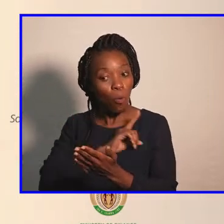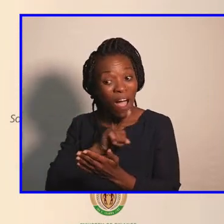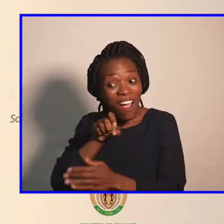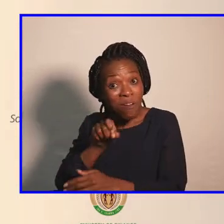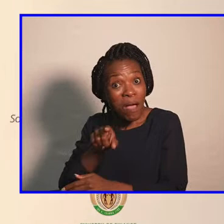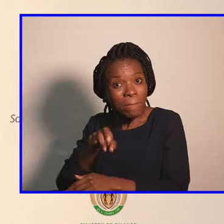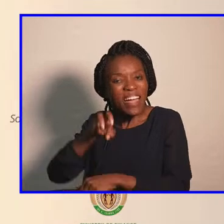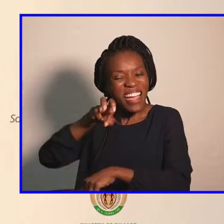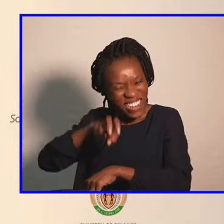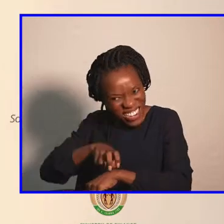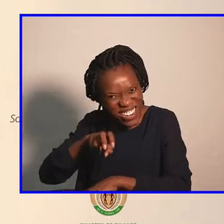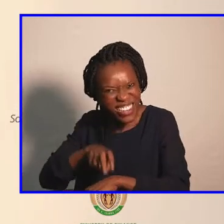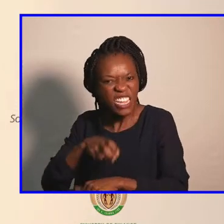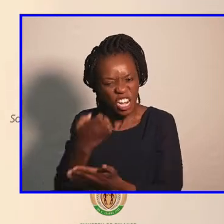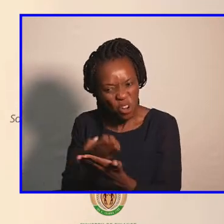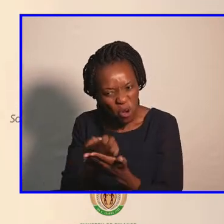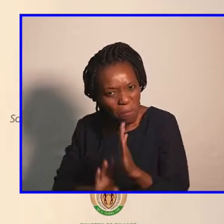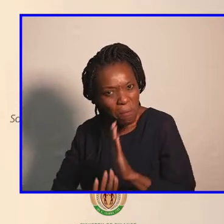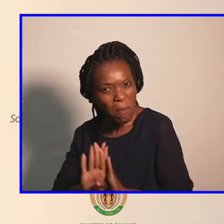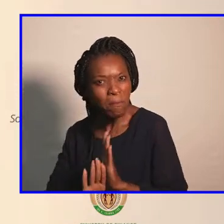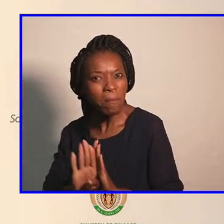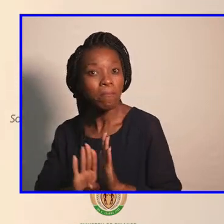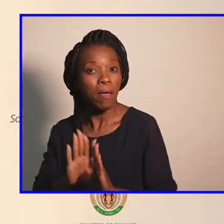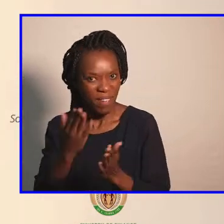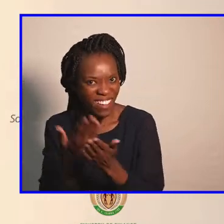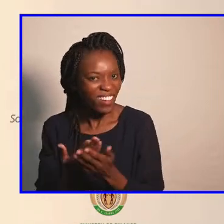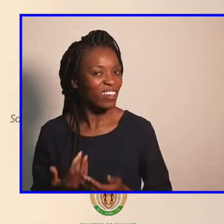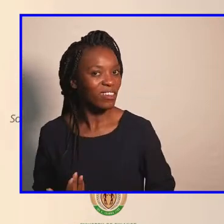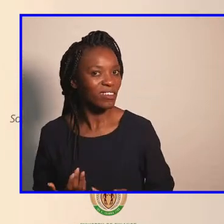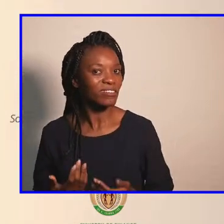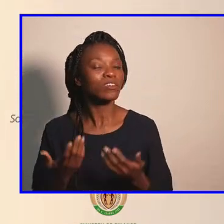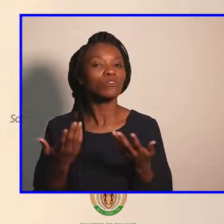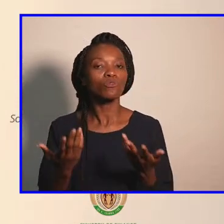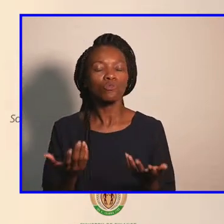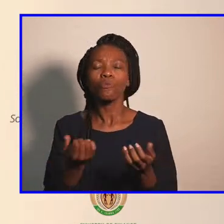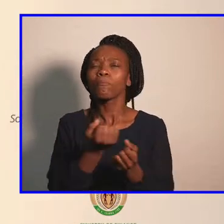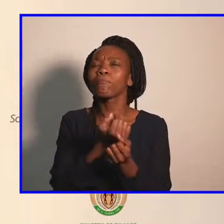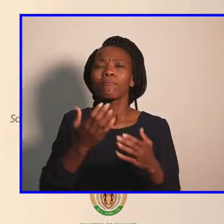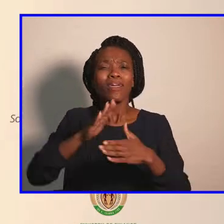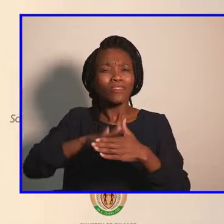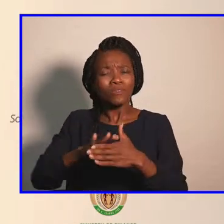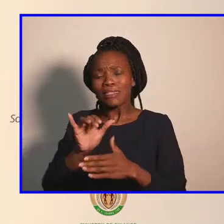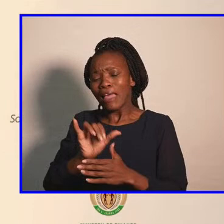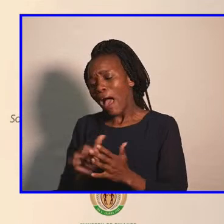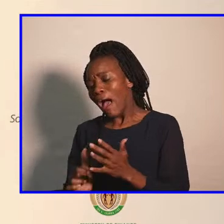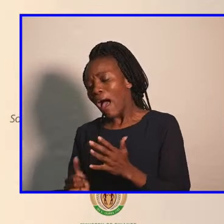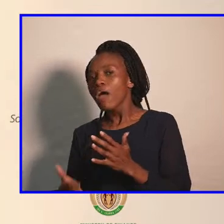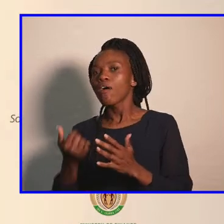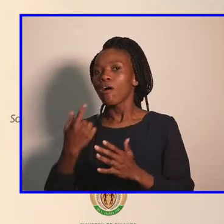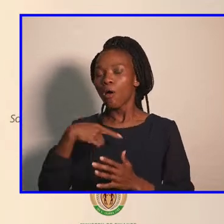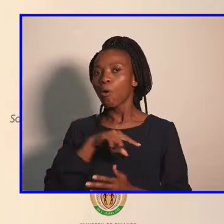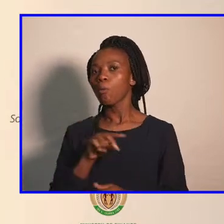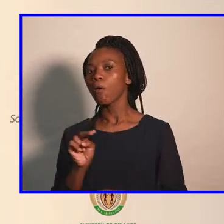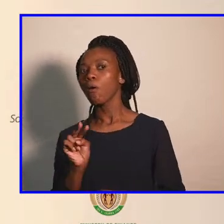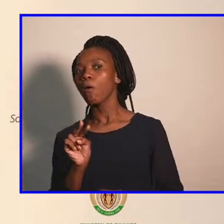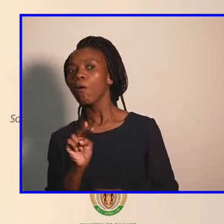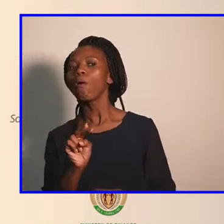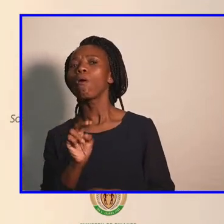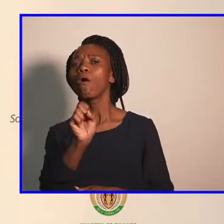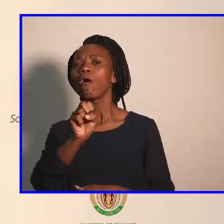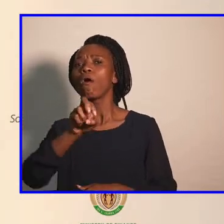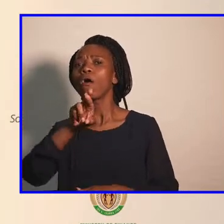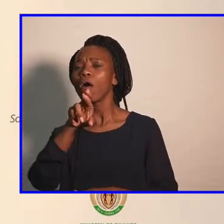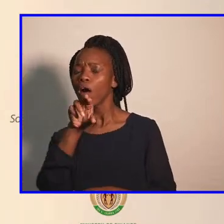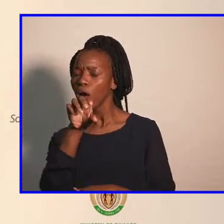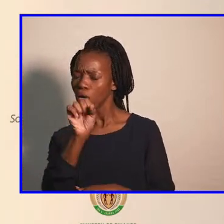thriving modern economy. It is for this reason and many others that we view the South African Revenue